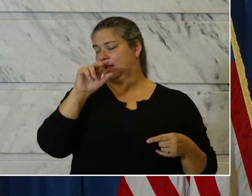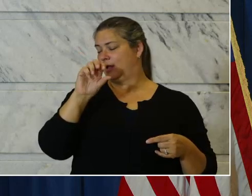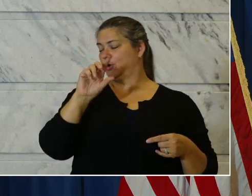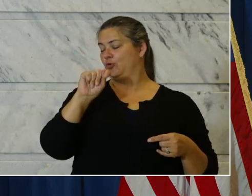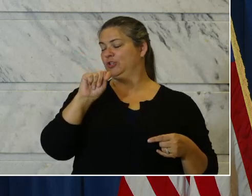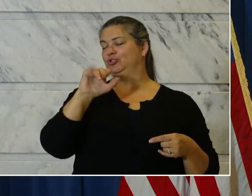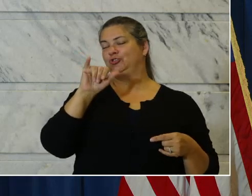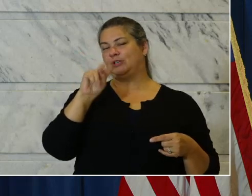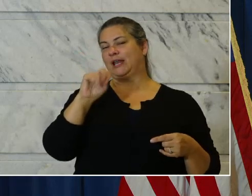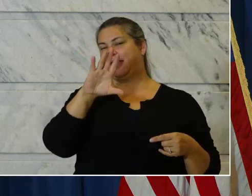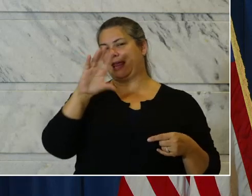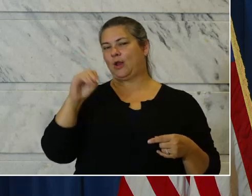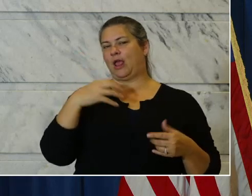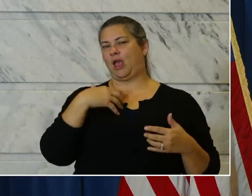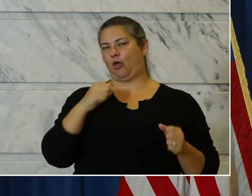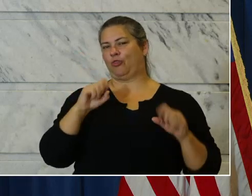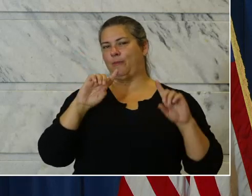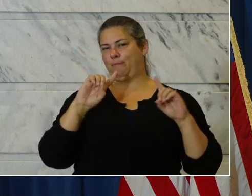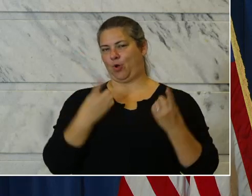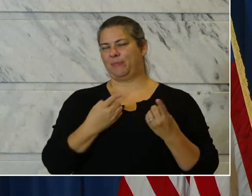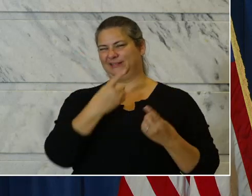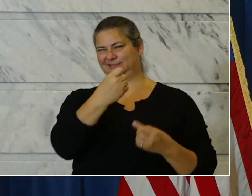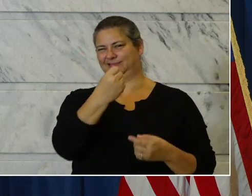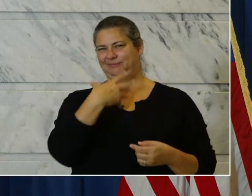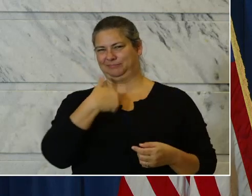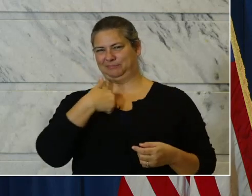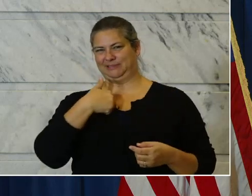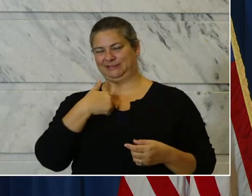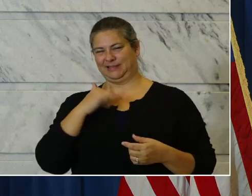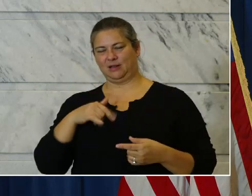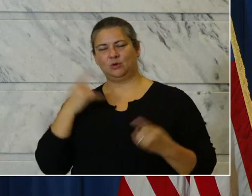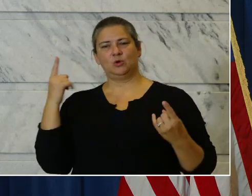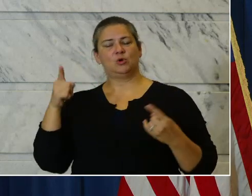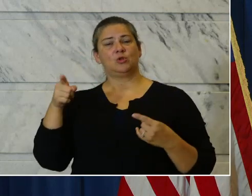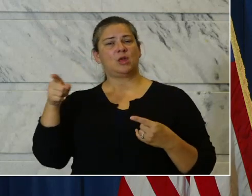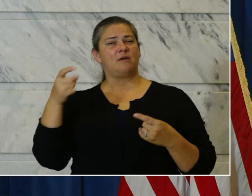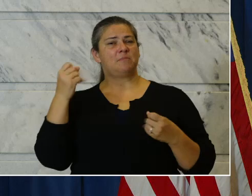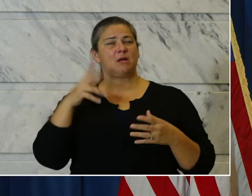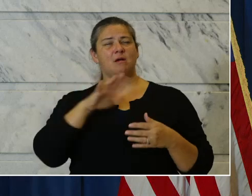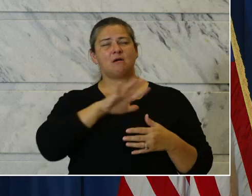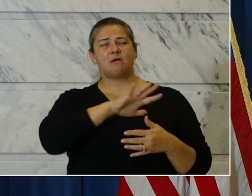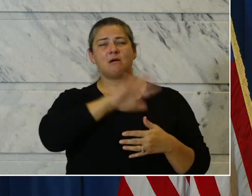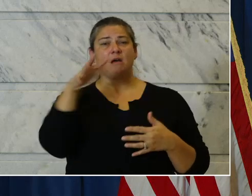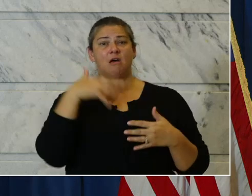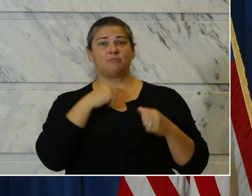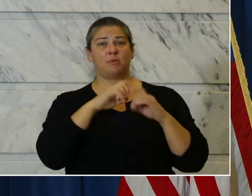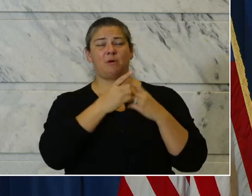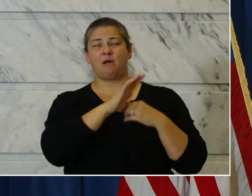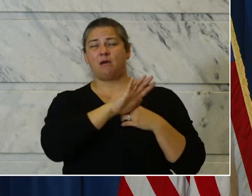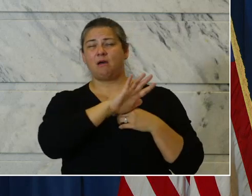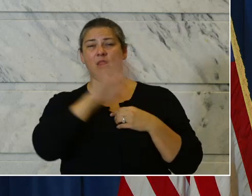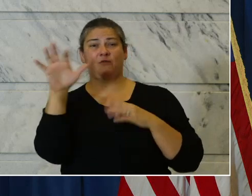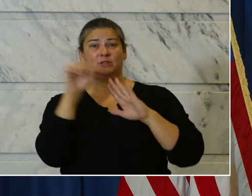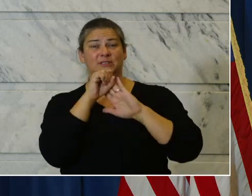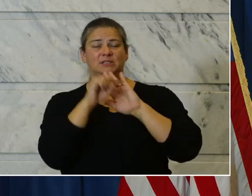Our 61 local health departments across the state do exceptional work trying to keep you all safe every day. So thank you again to